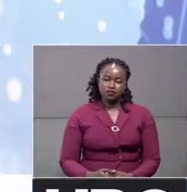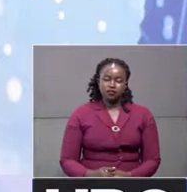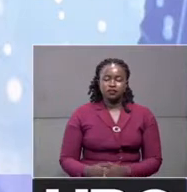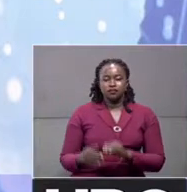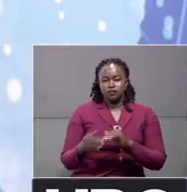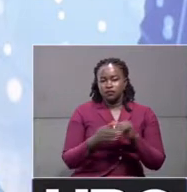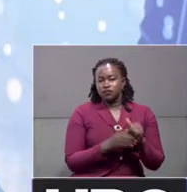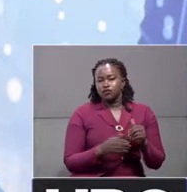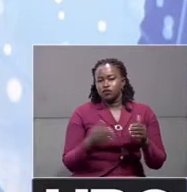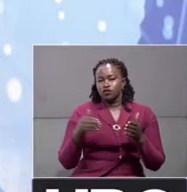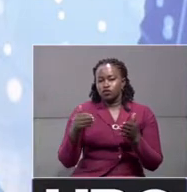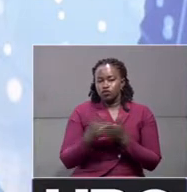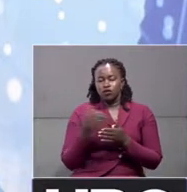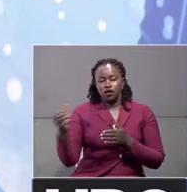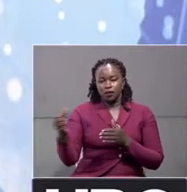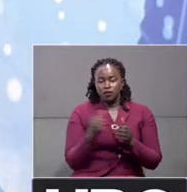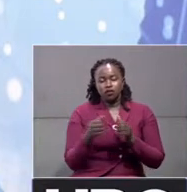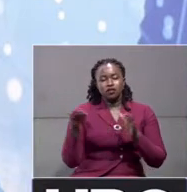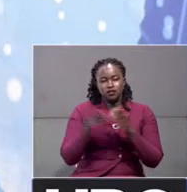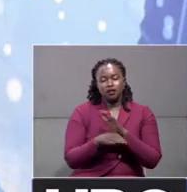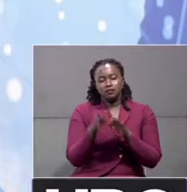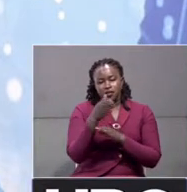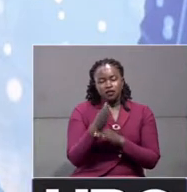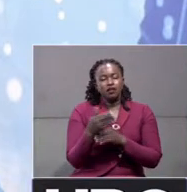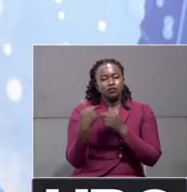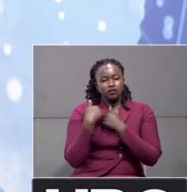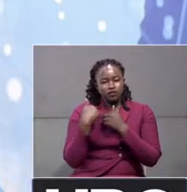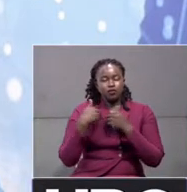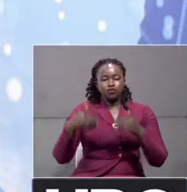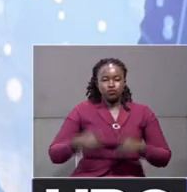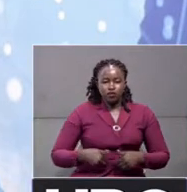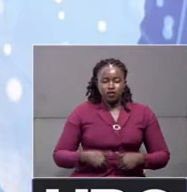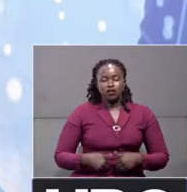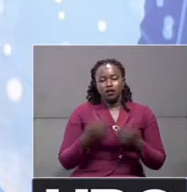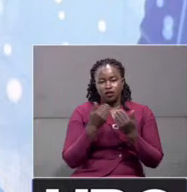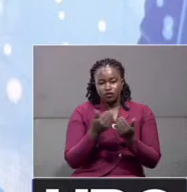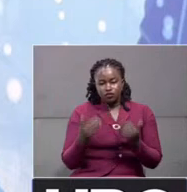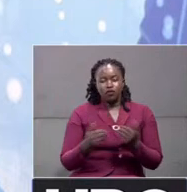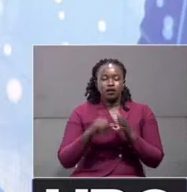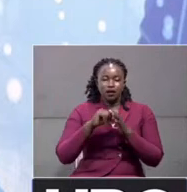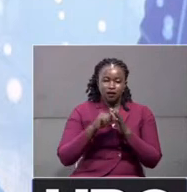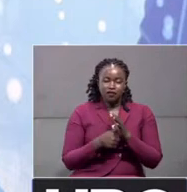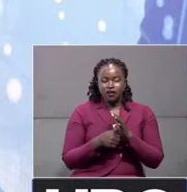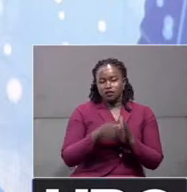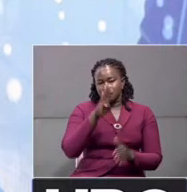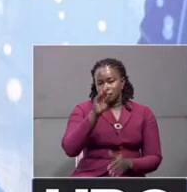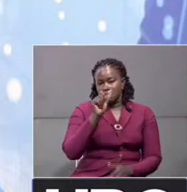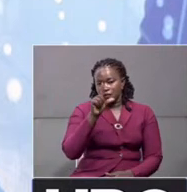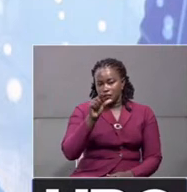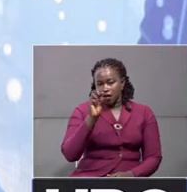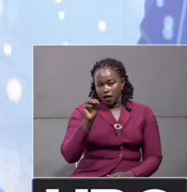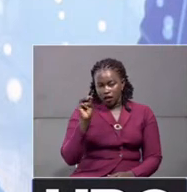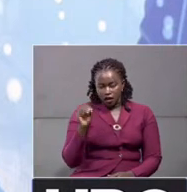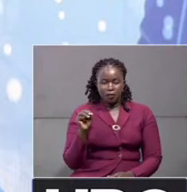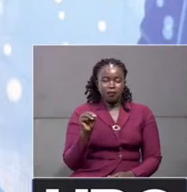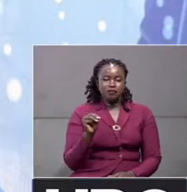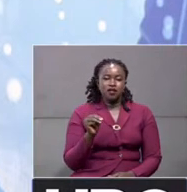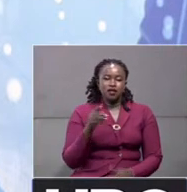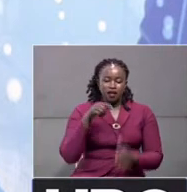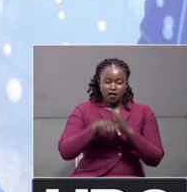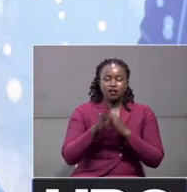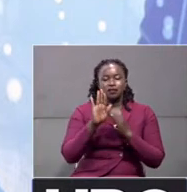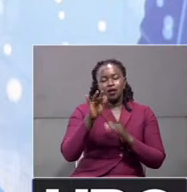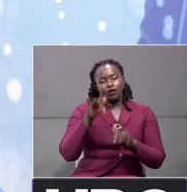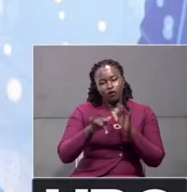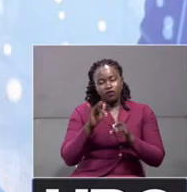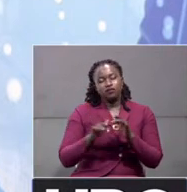The newly appointed Minister of State in charge of Youth and Children Affairs, Balam Barugahara, has assumed his office